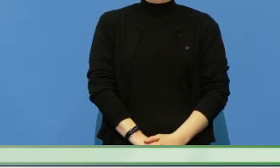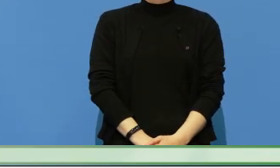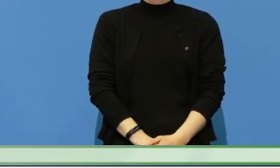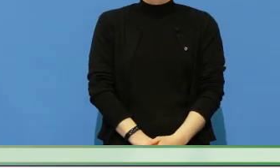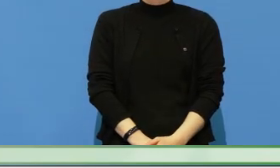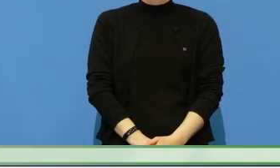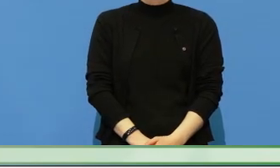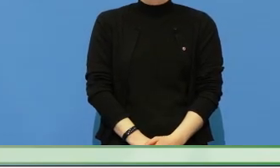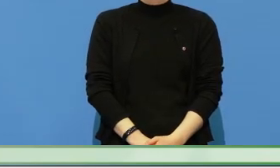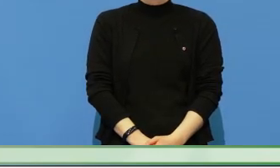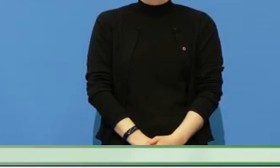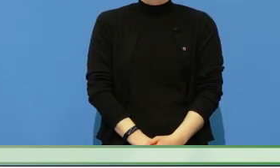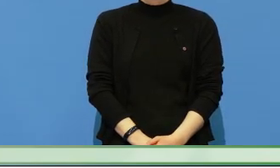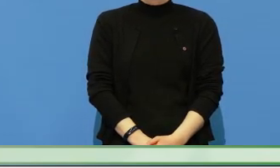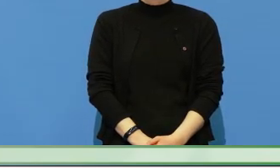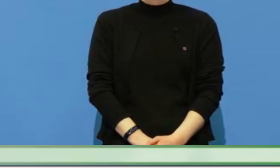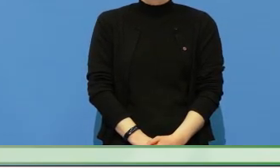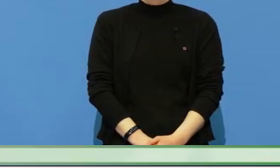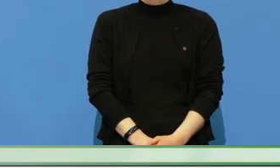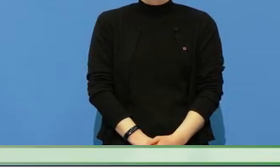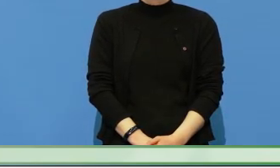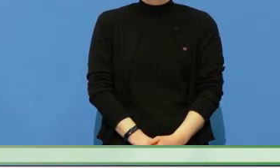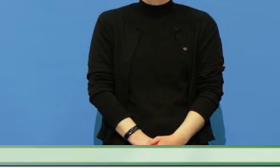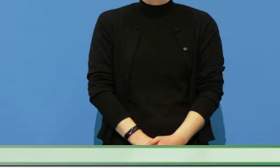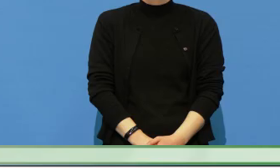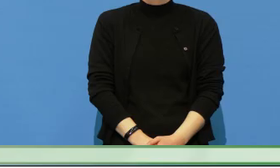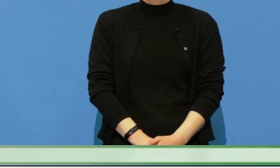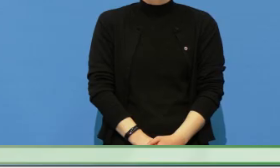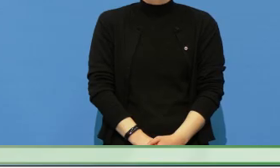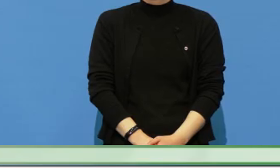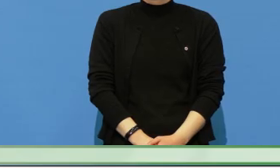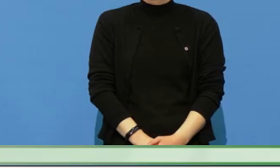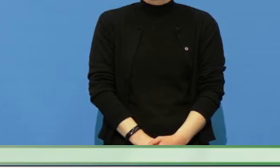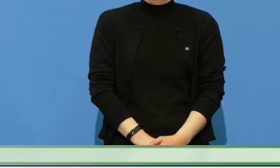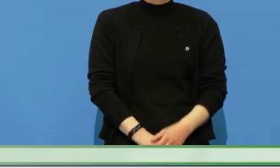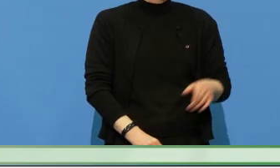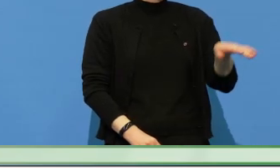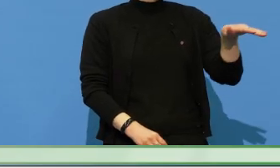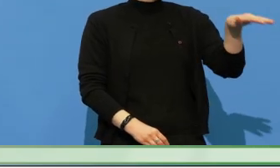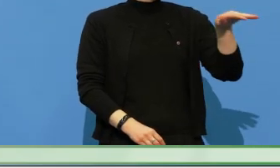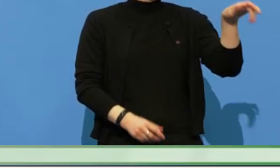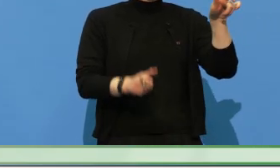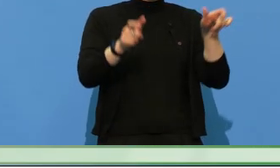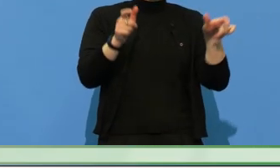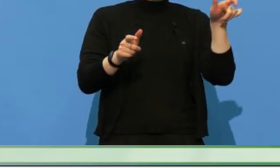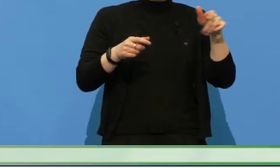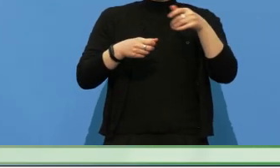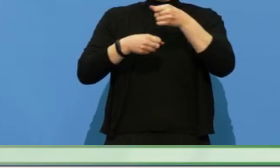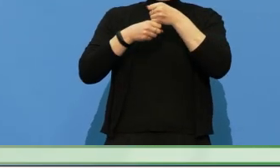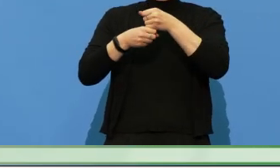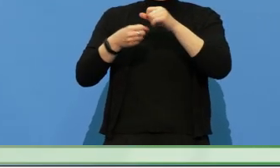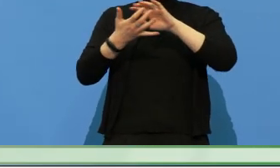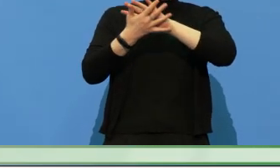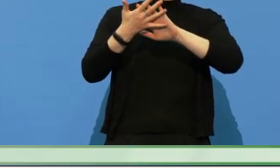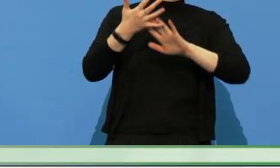group of users. And the products are also very diverse, because we are thinking about ATMs,